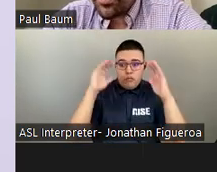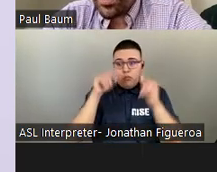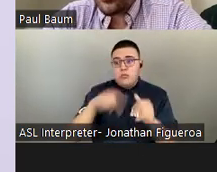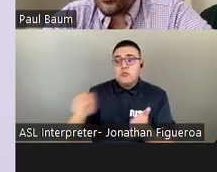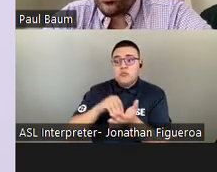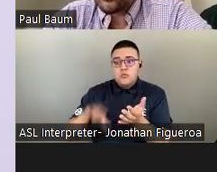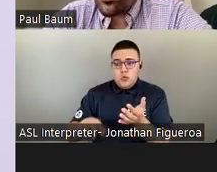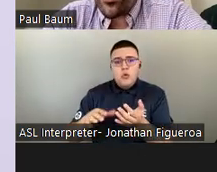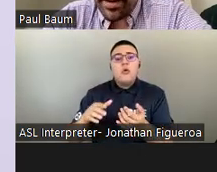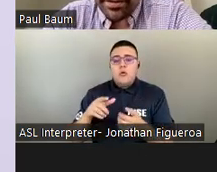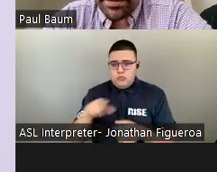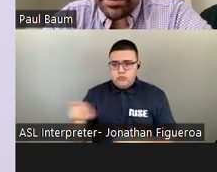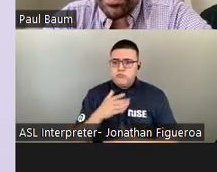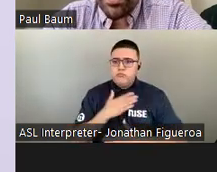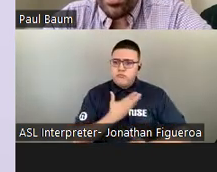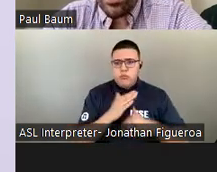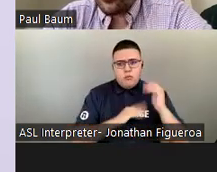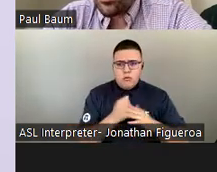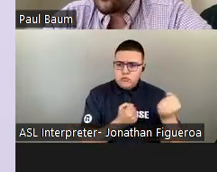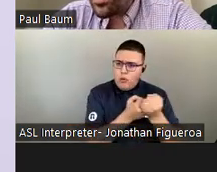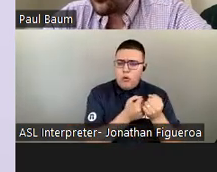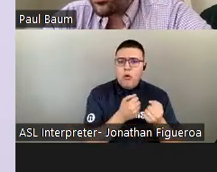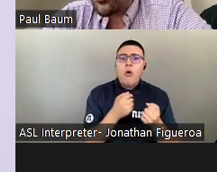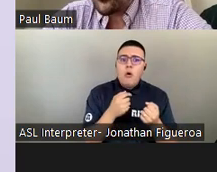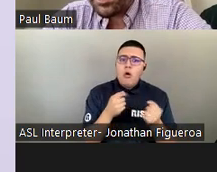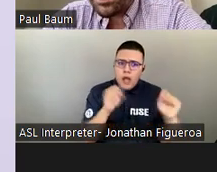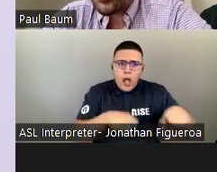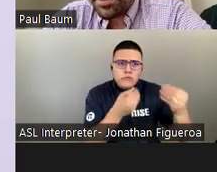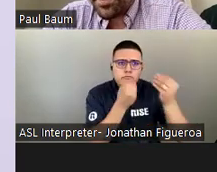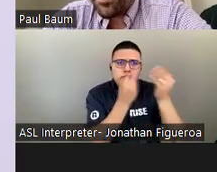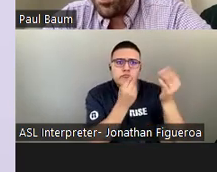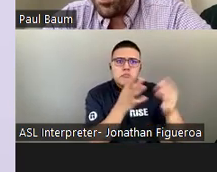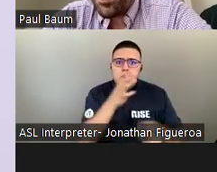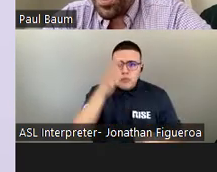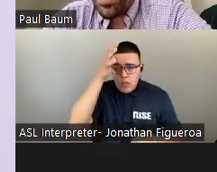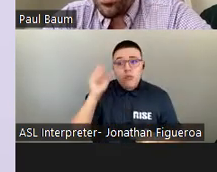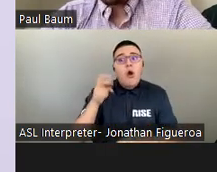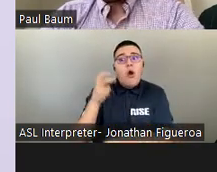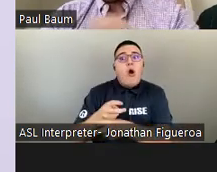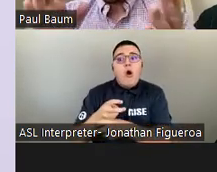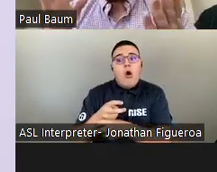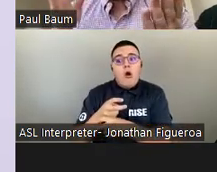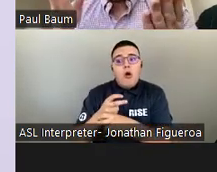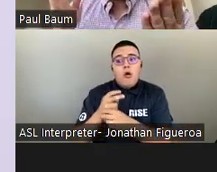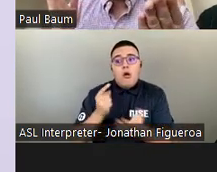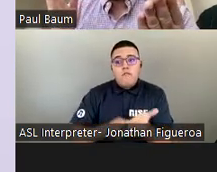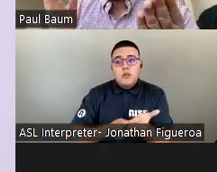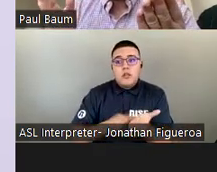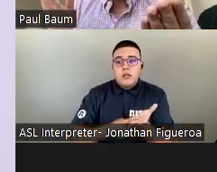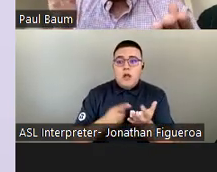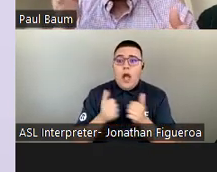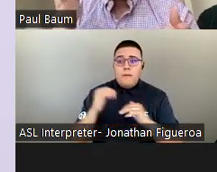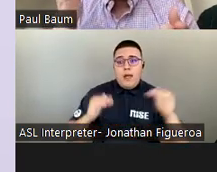share with parents if they're supportive parents. It's going to be a hard conversation though, okay? We balance that